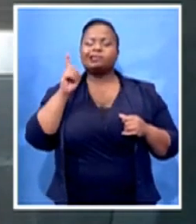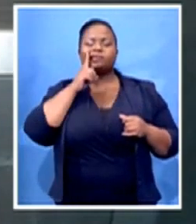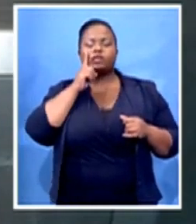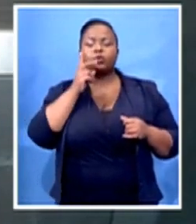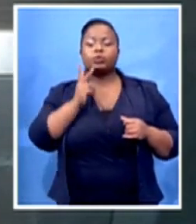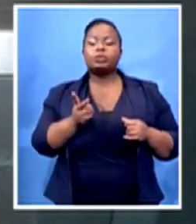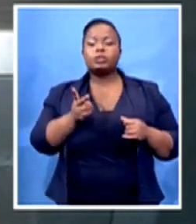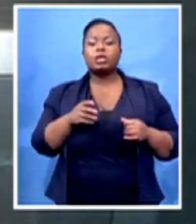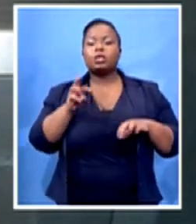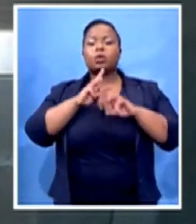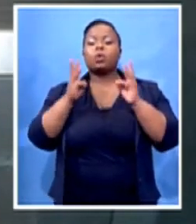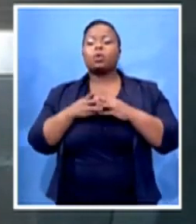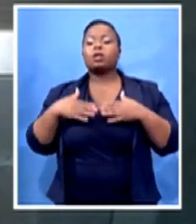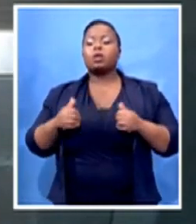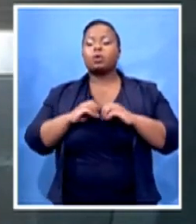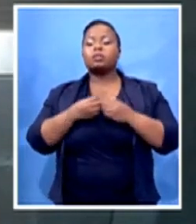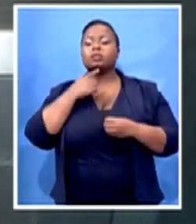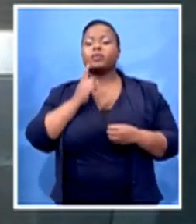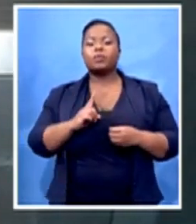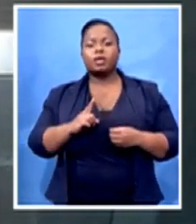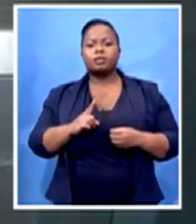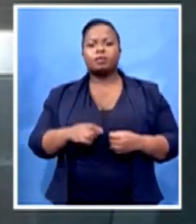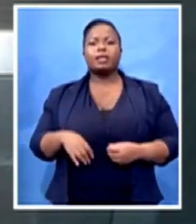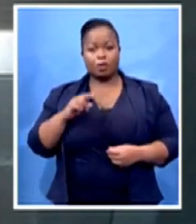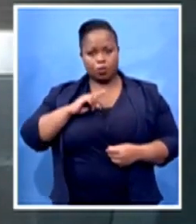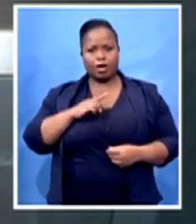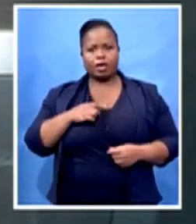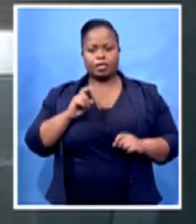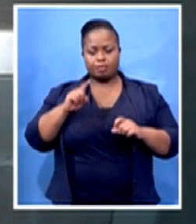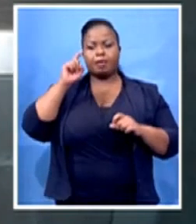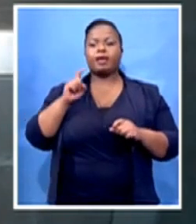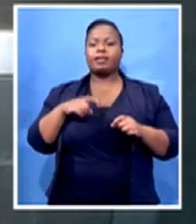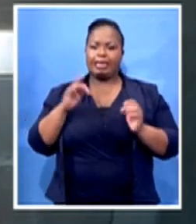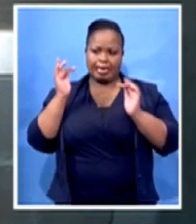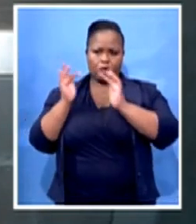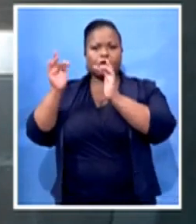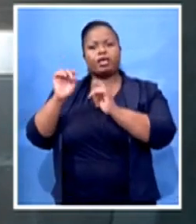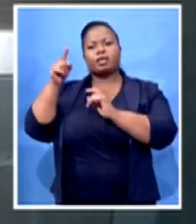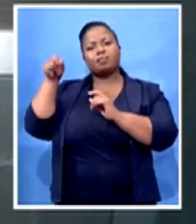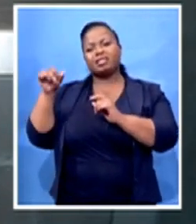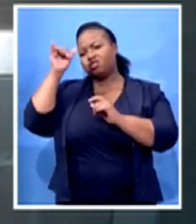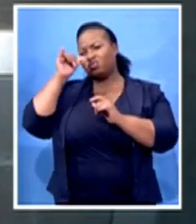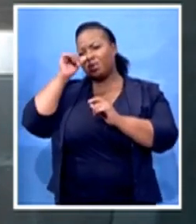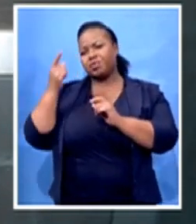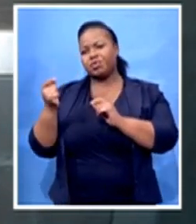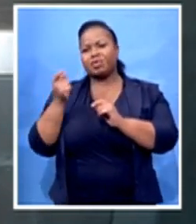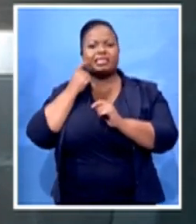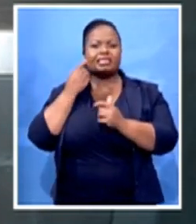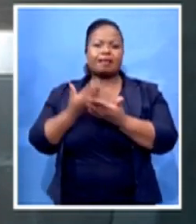you act in ways that you don't ordinarily do. So think about the trends that are happening